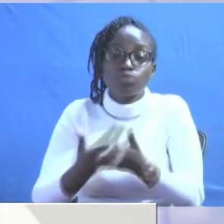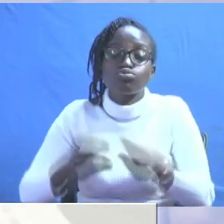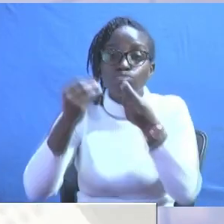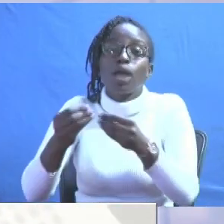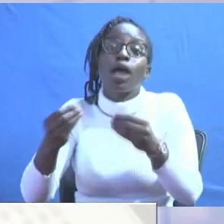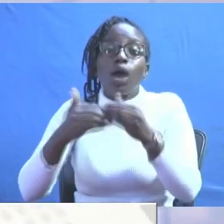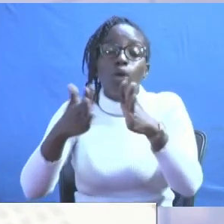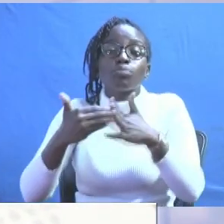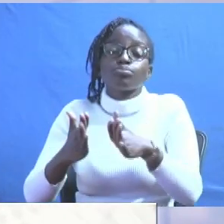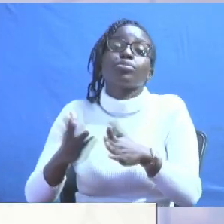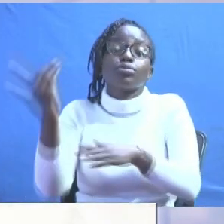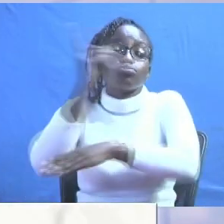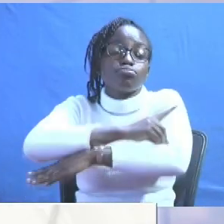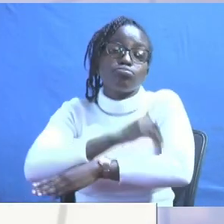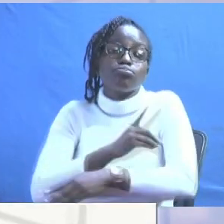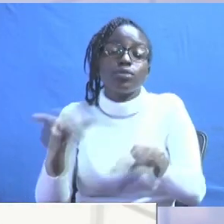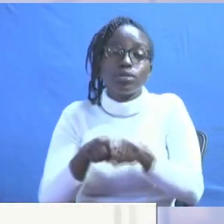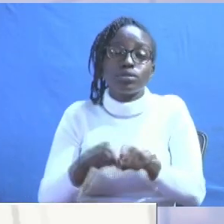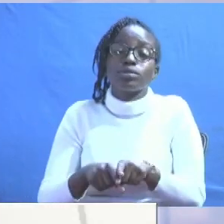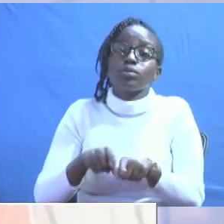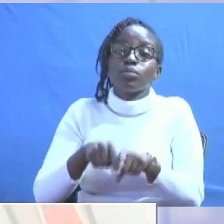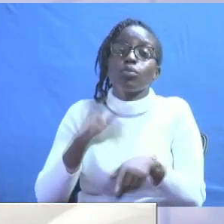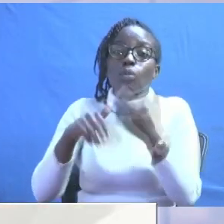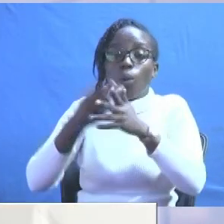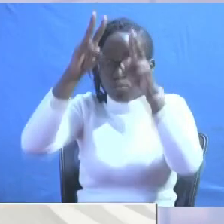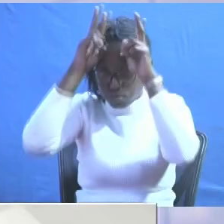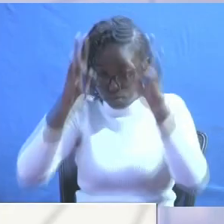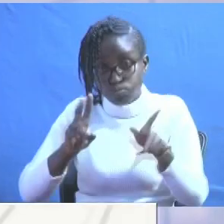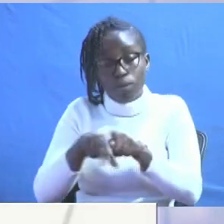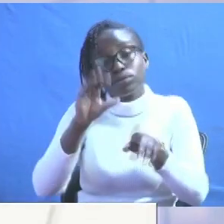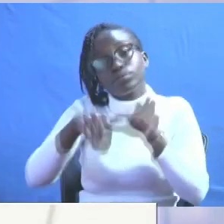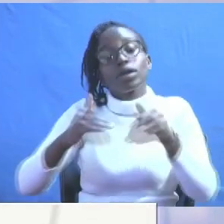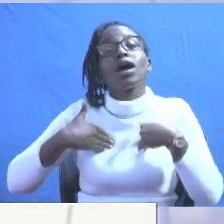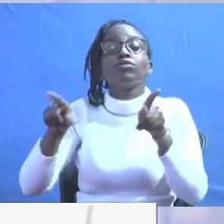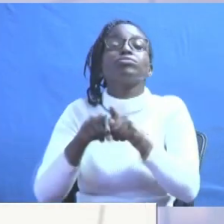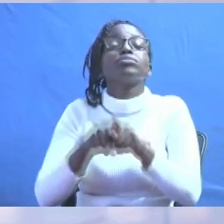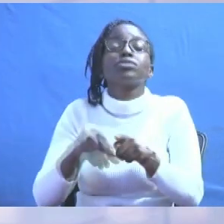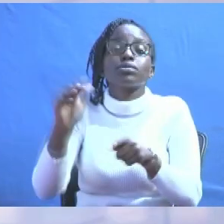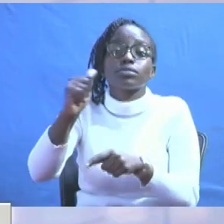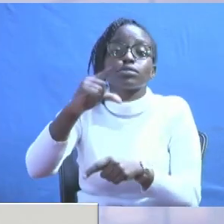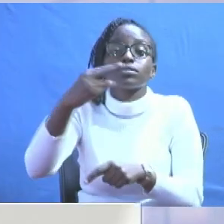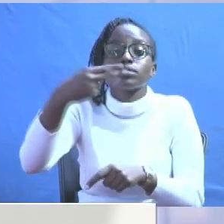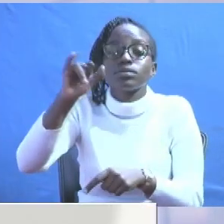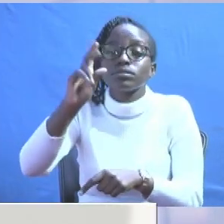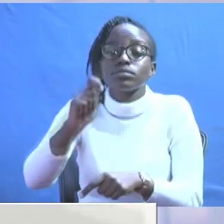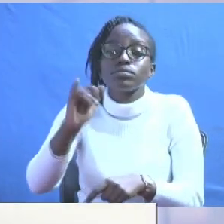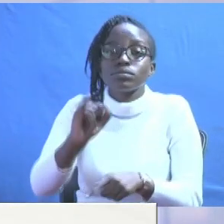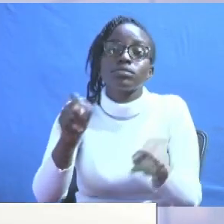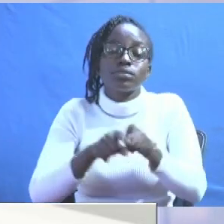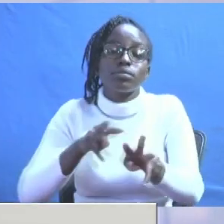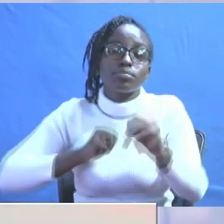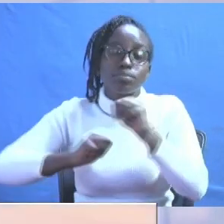day event with goat dairy farmers at the Kutus Ahiti Domba Center, KAGRC Managing